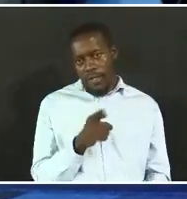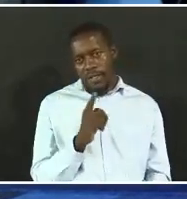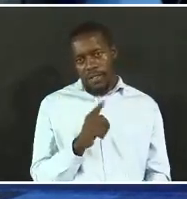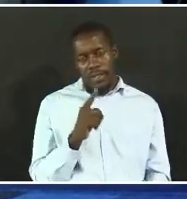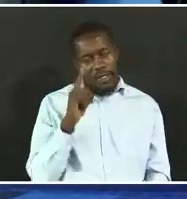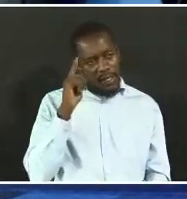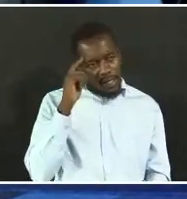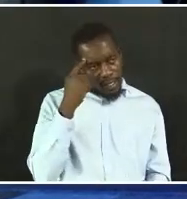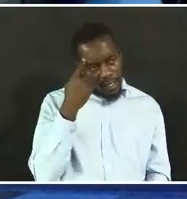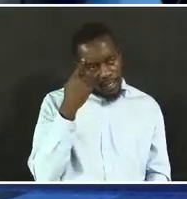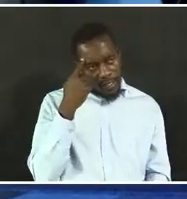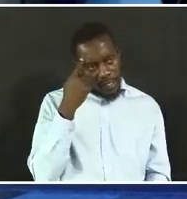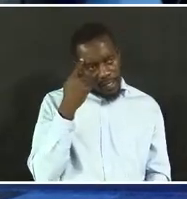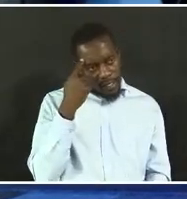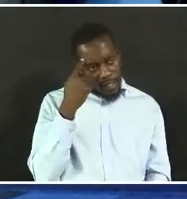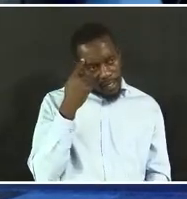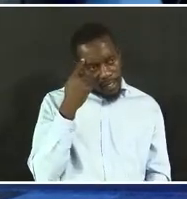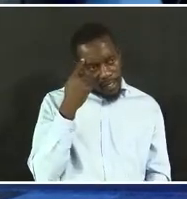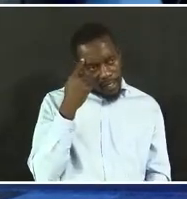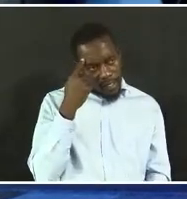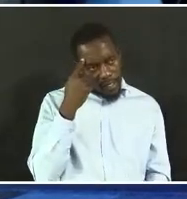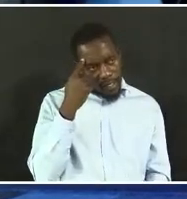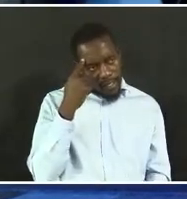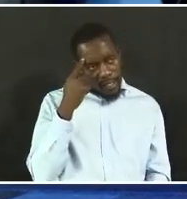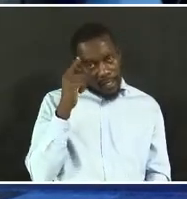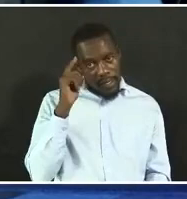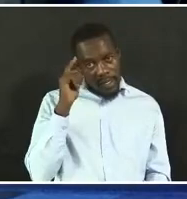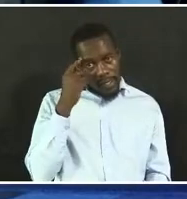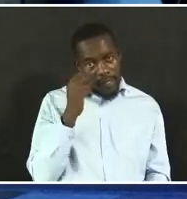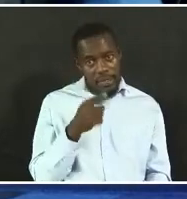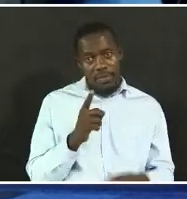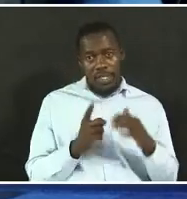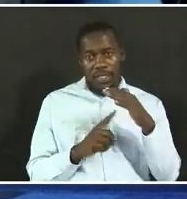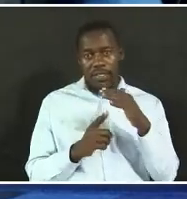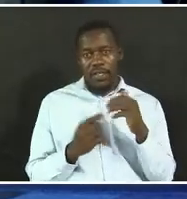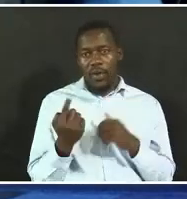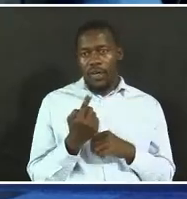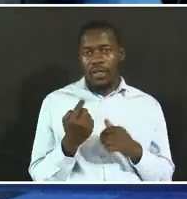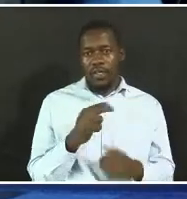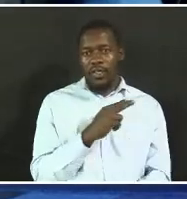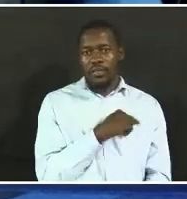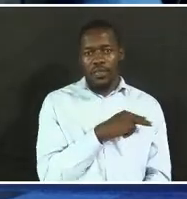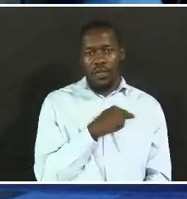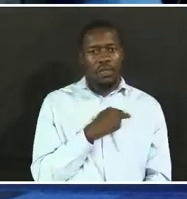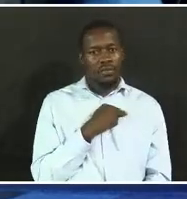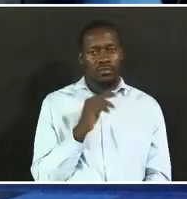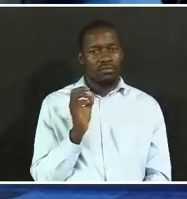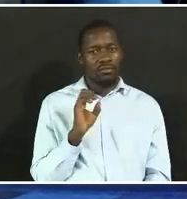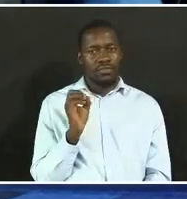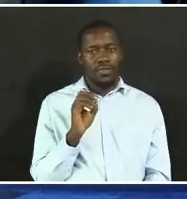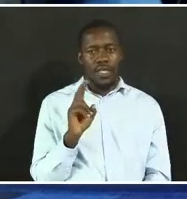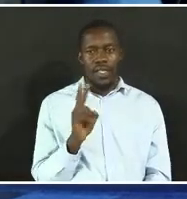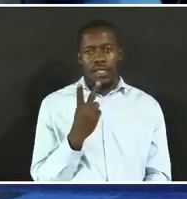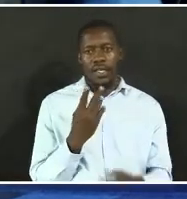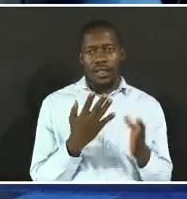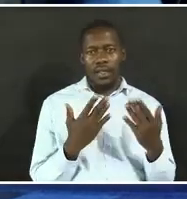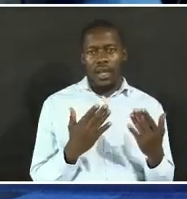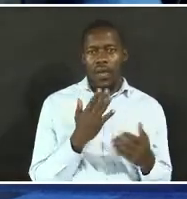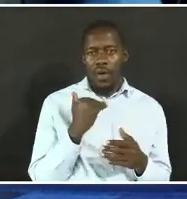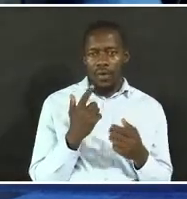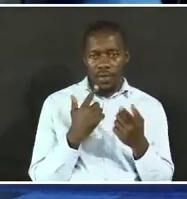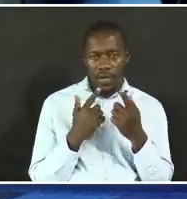that we can only do this ministry in hospitals. The second thing I want to say is